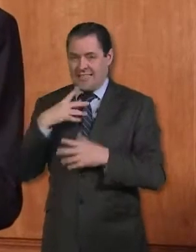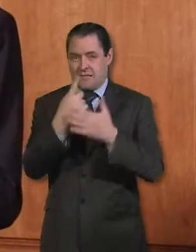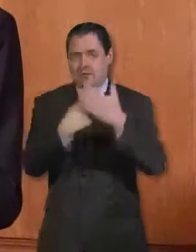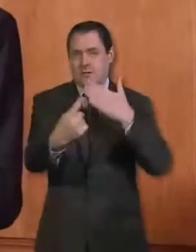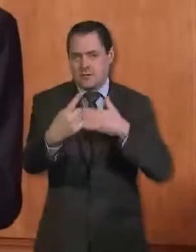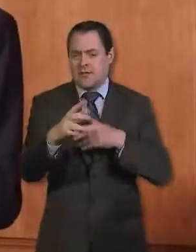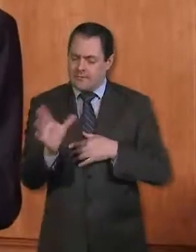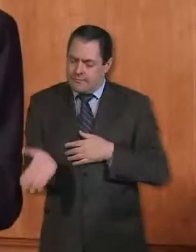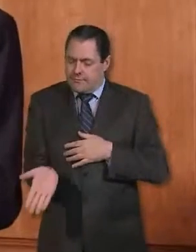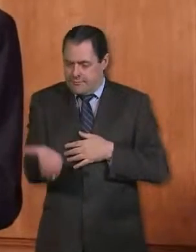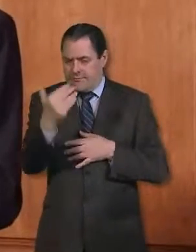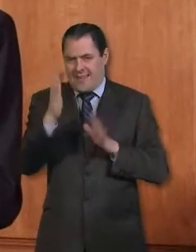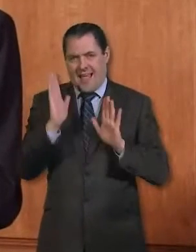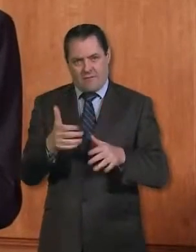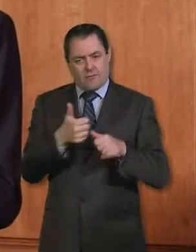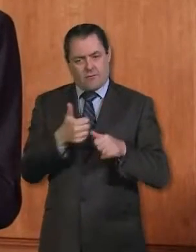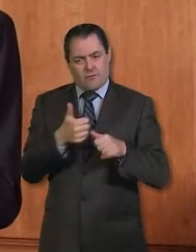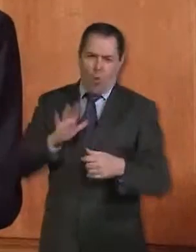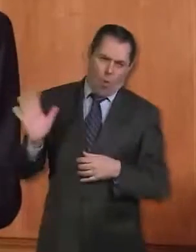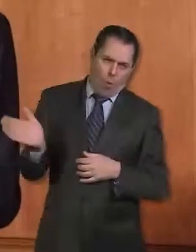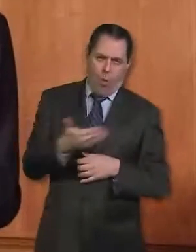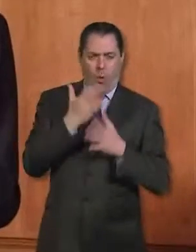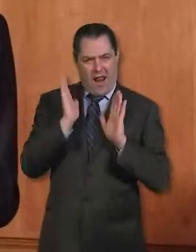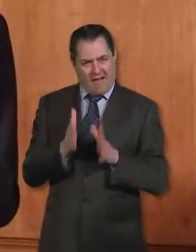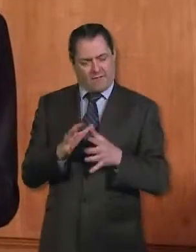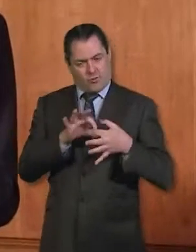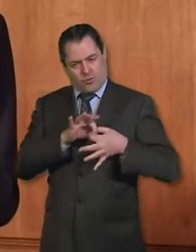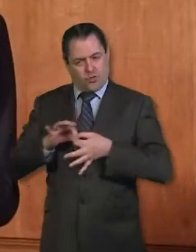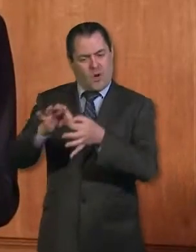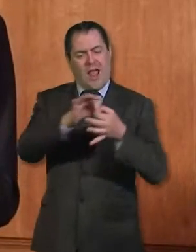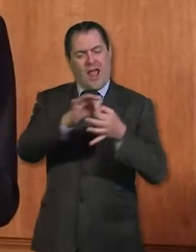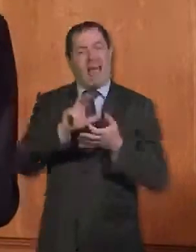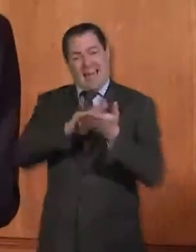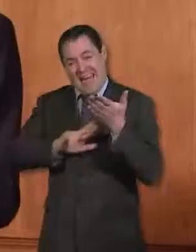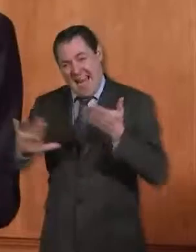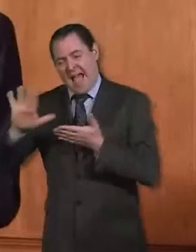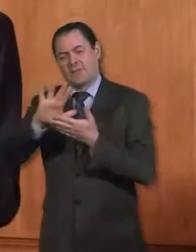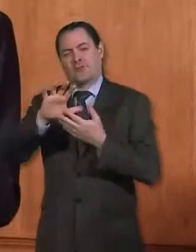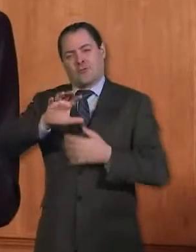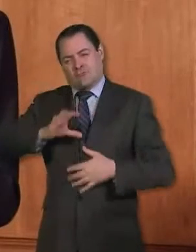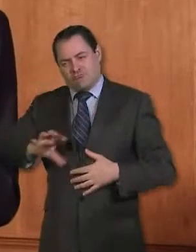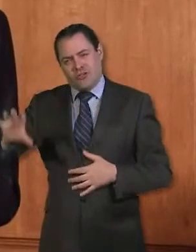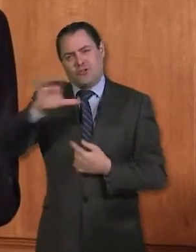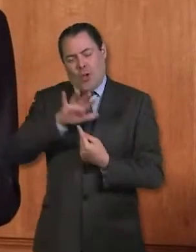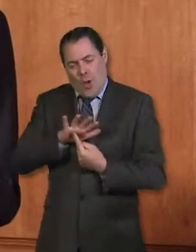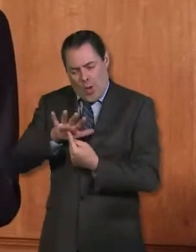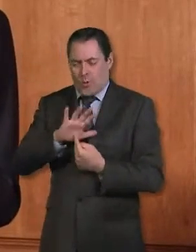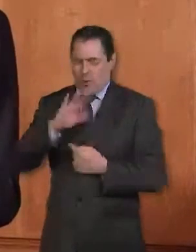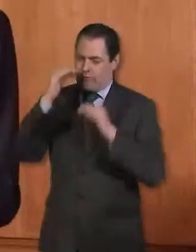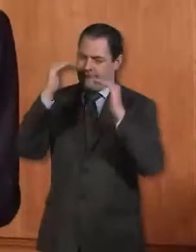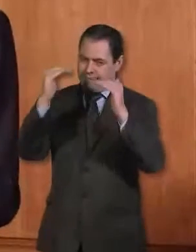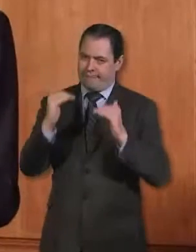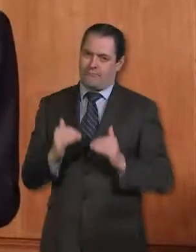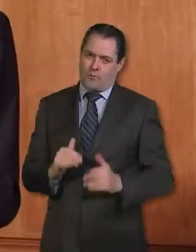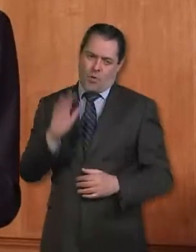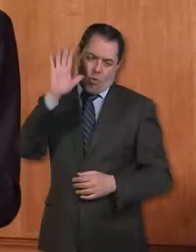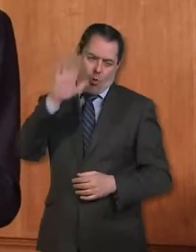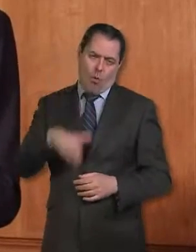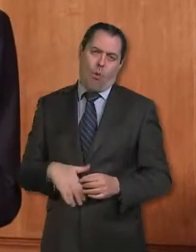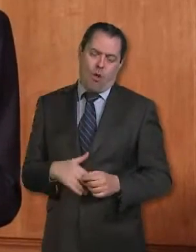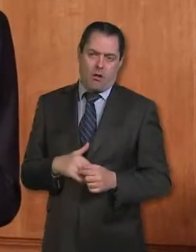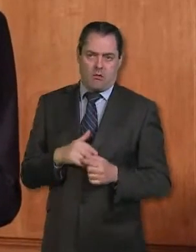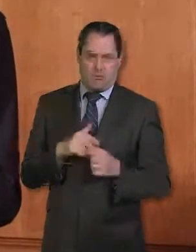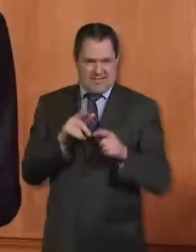effort. It has a national component, but it has a very important local component as well, which needs to reflect the things that you described, you know, the